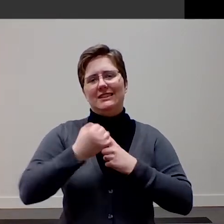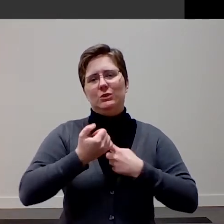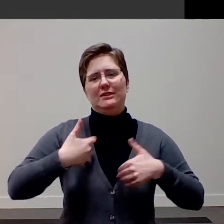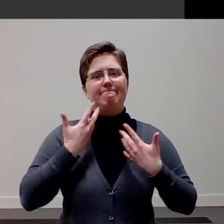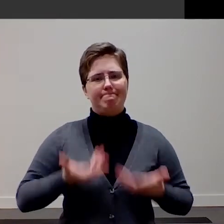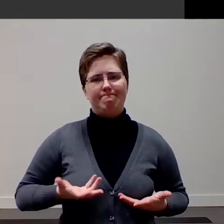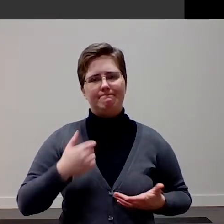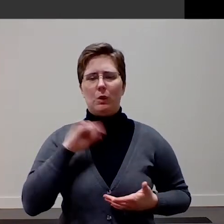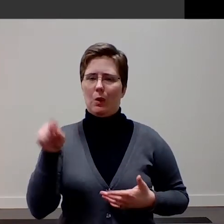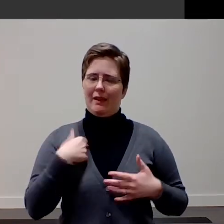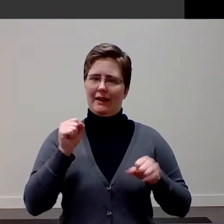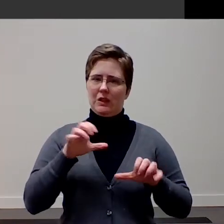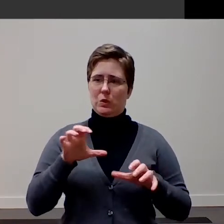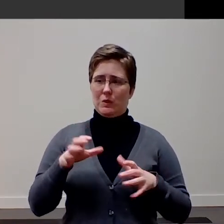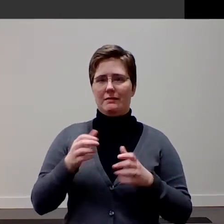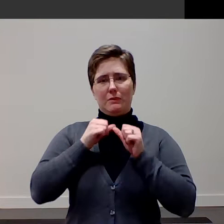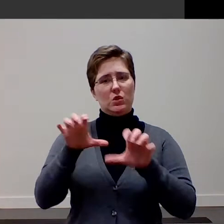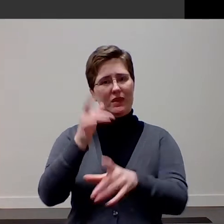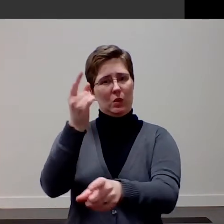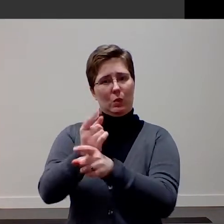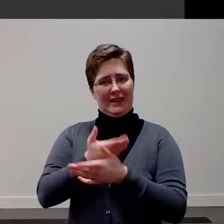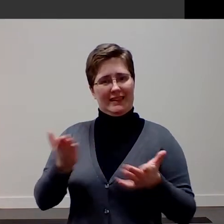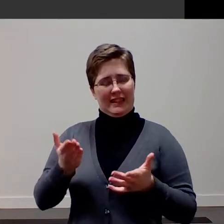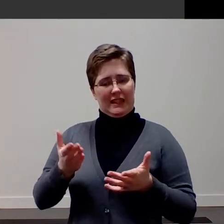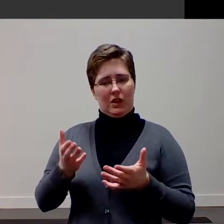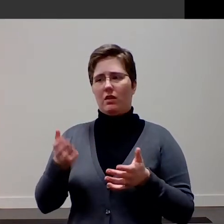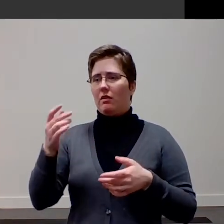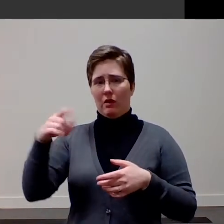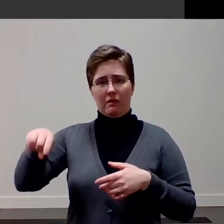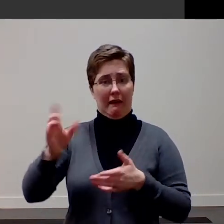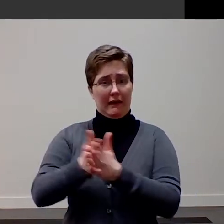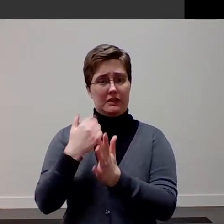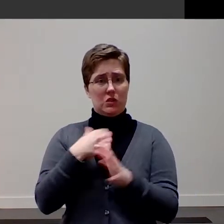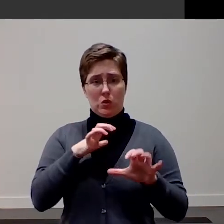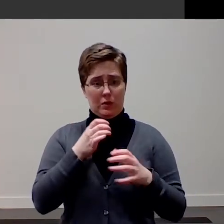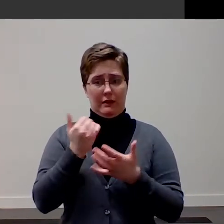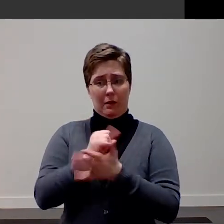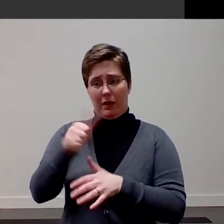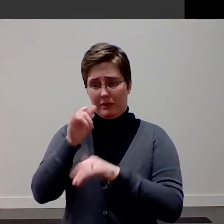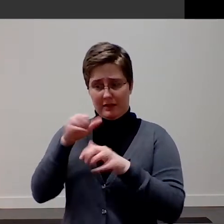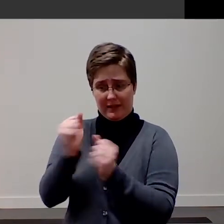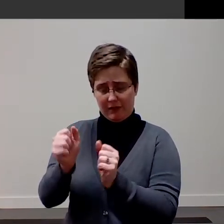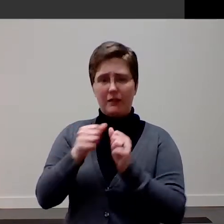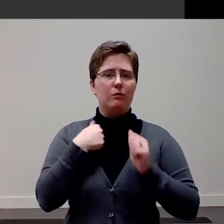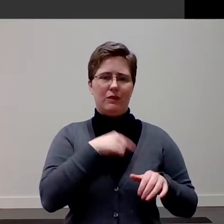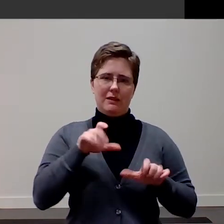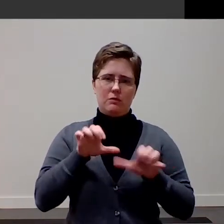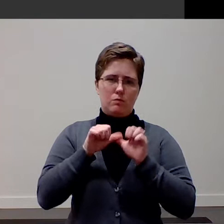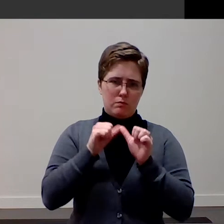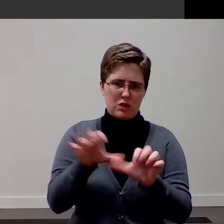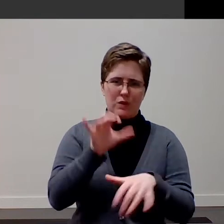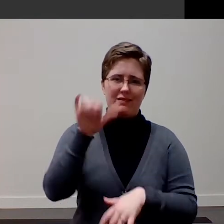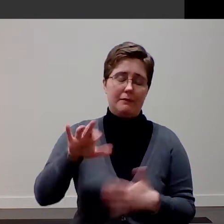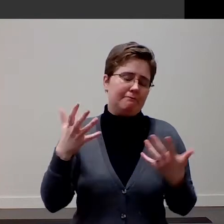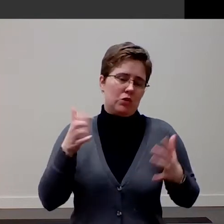only thing we can do is keep doing the right thing and the things that we're asked to do to keep people safe. So that's all I